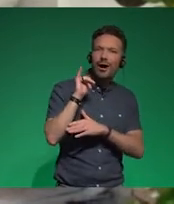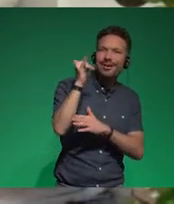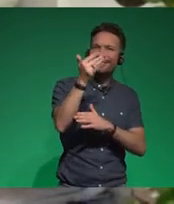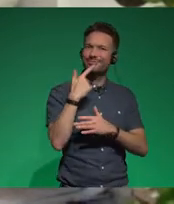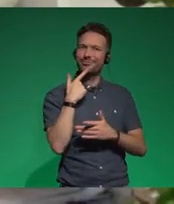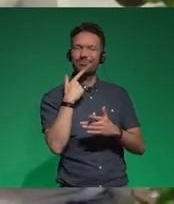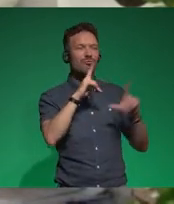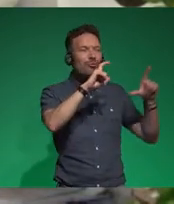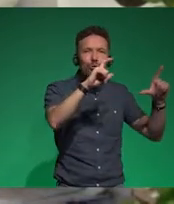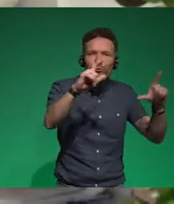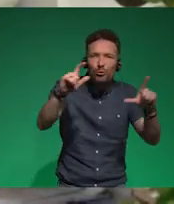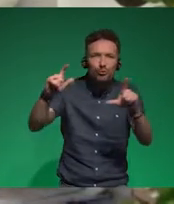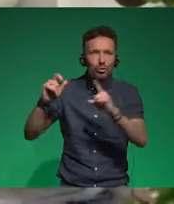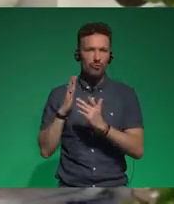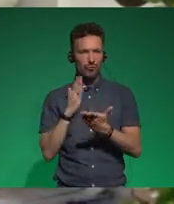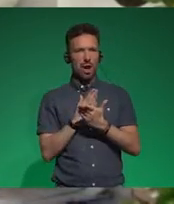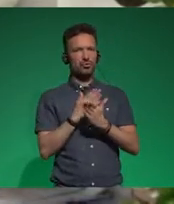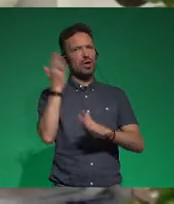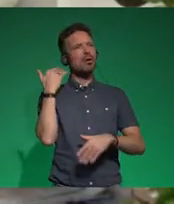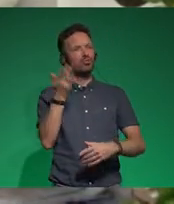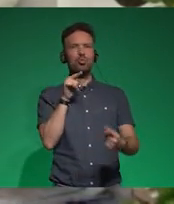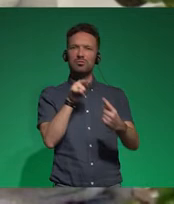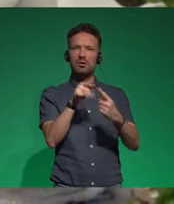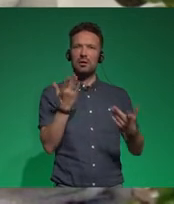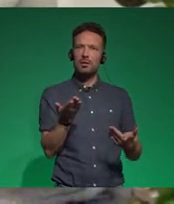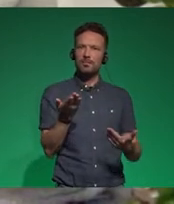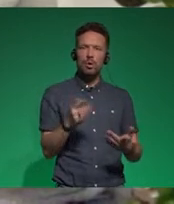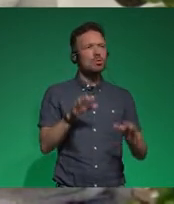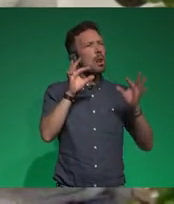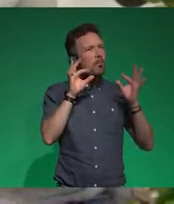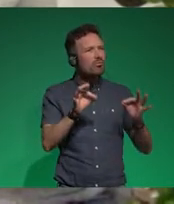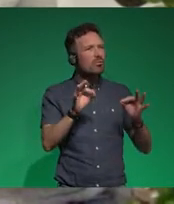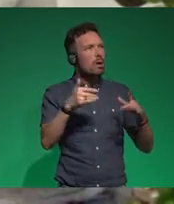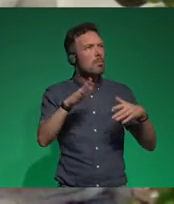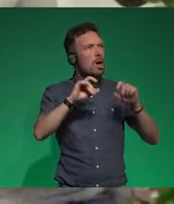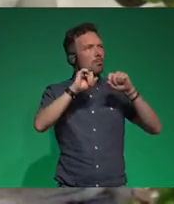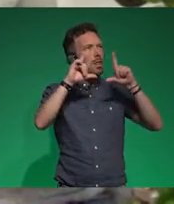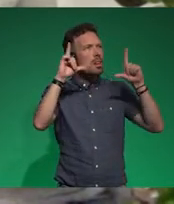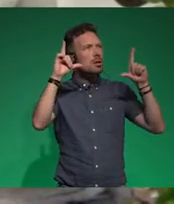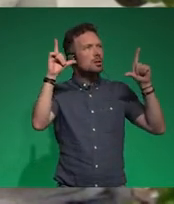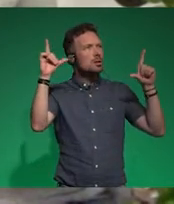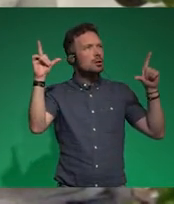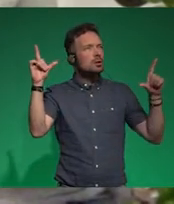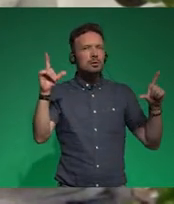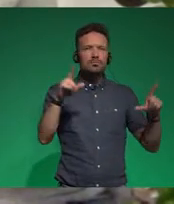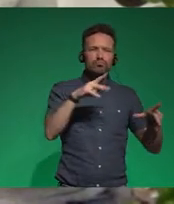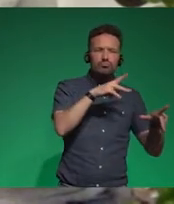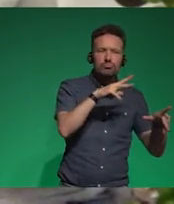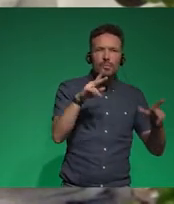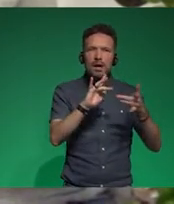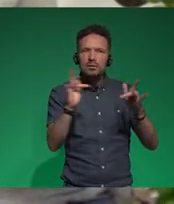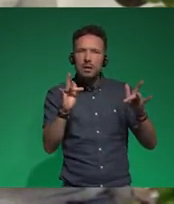So I thought that I would start by looking online to see what is already